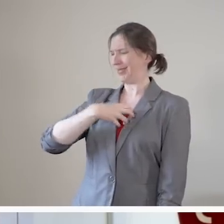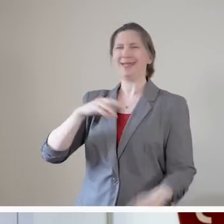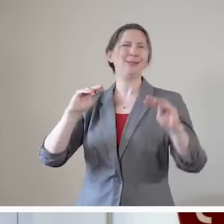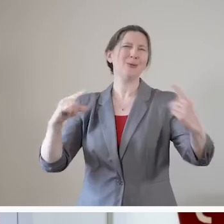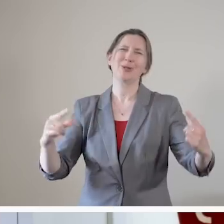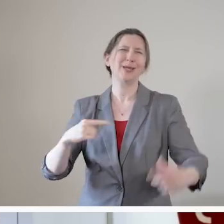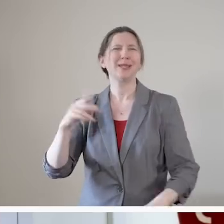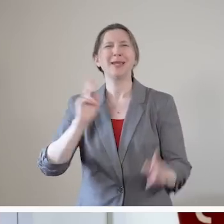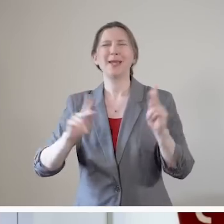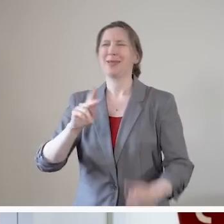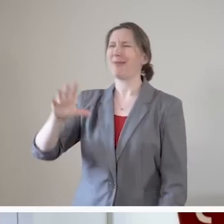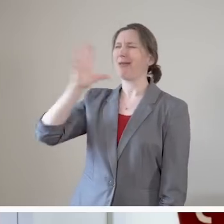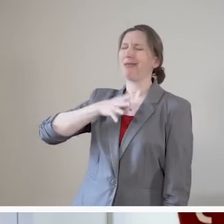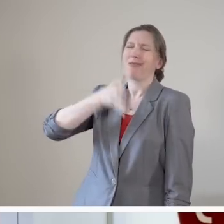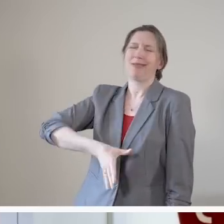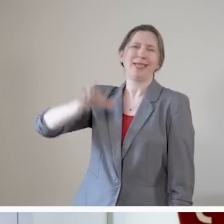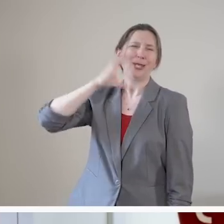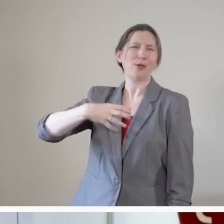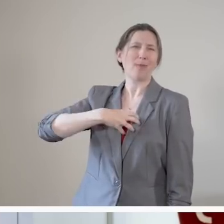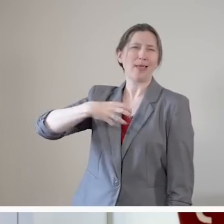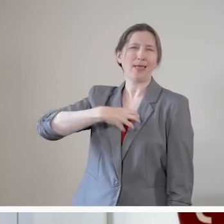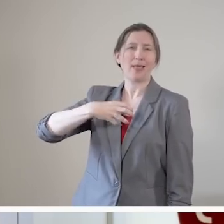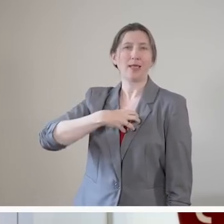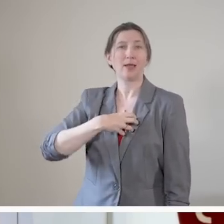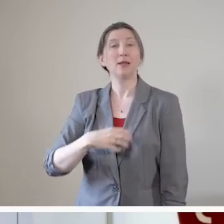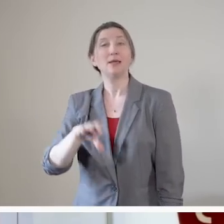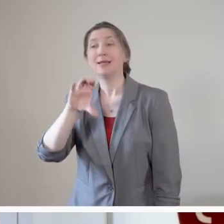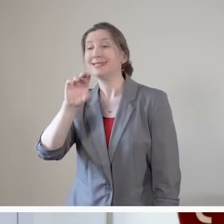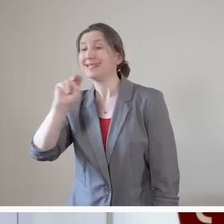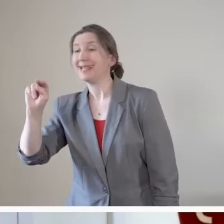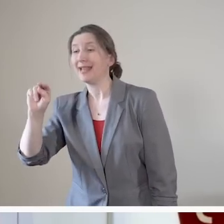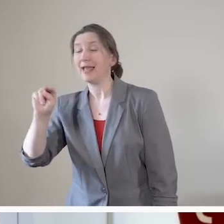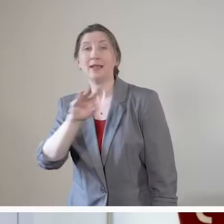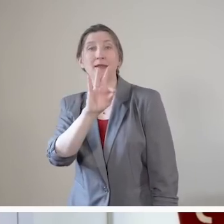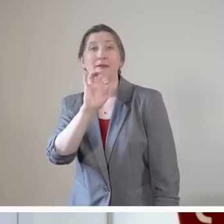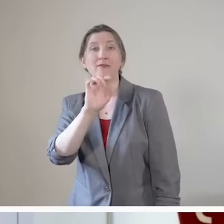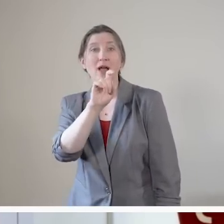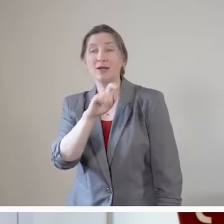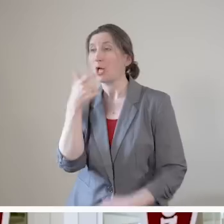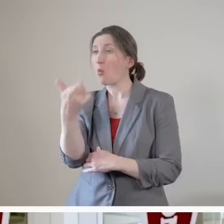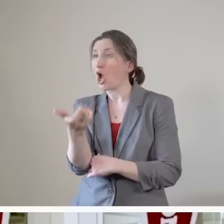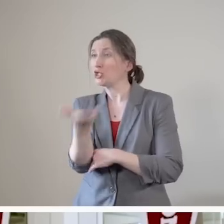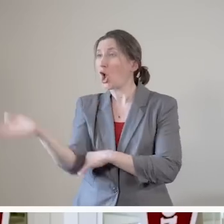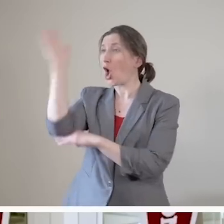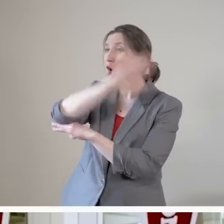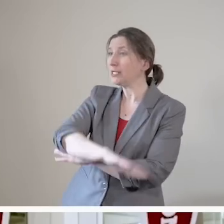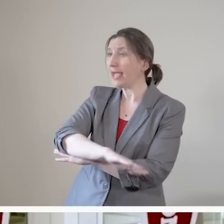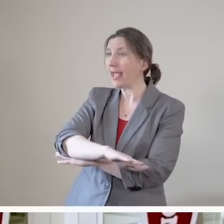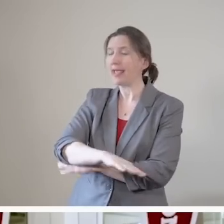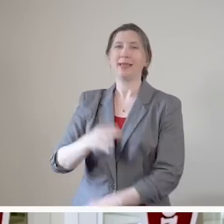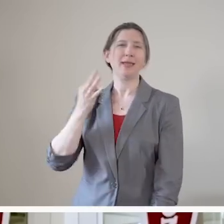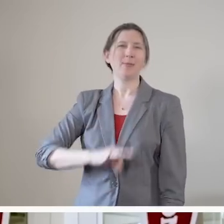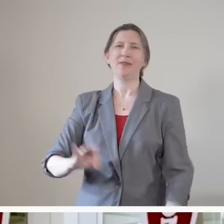complainers. Watching CNN or Fox News all day definitely doesn't help. Hey, it's hard right